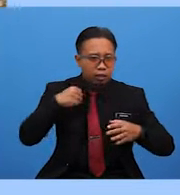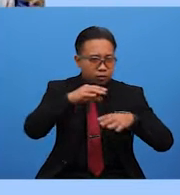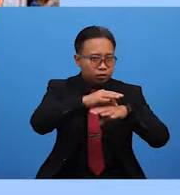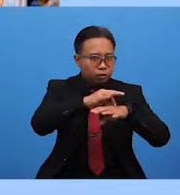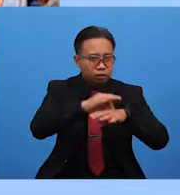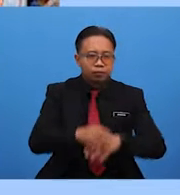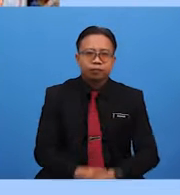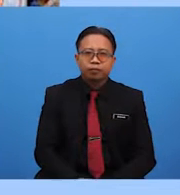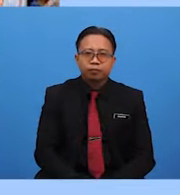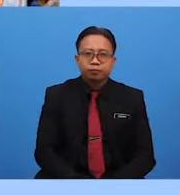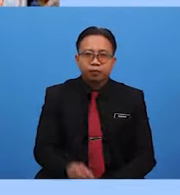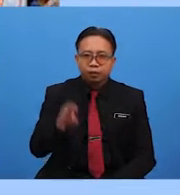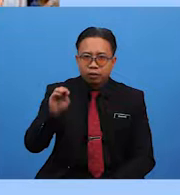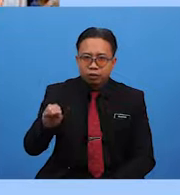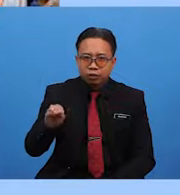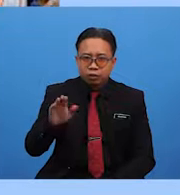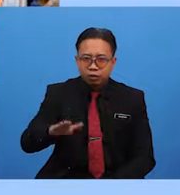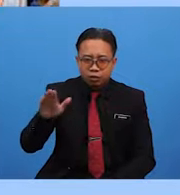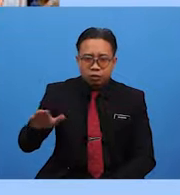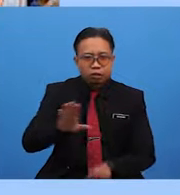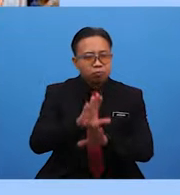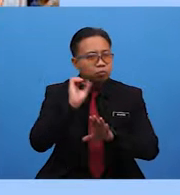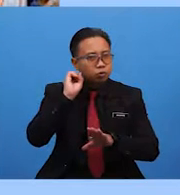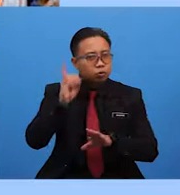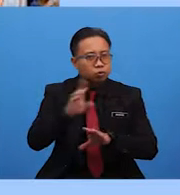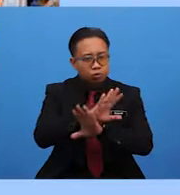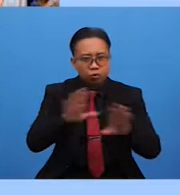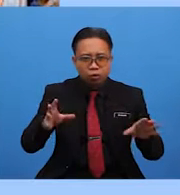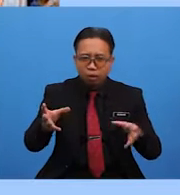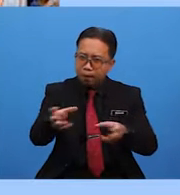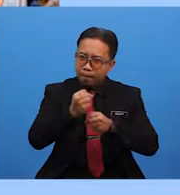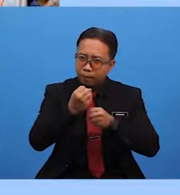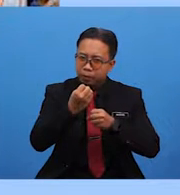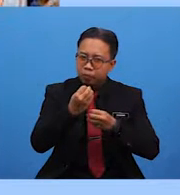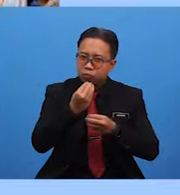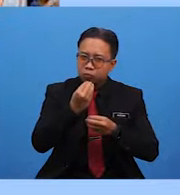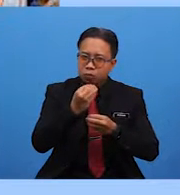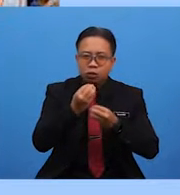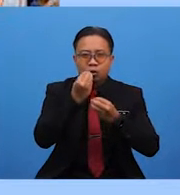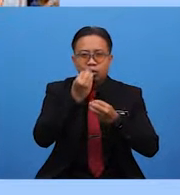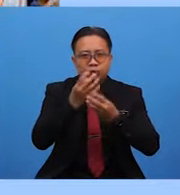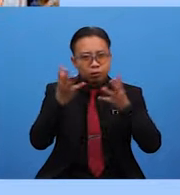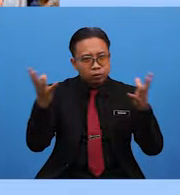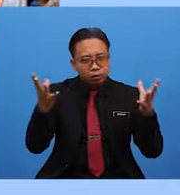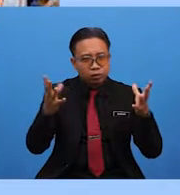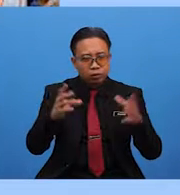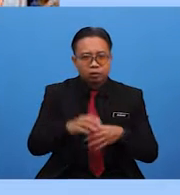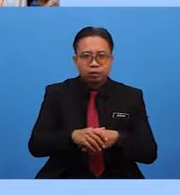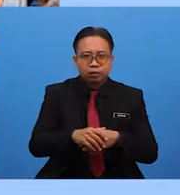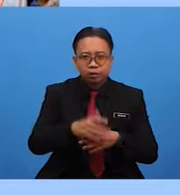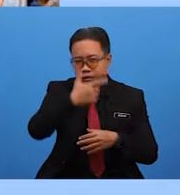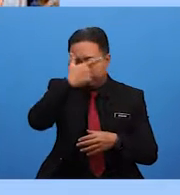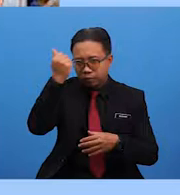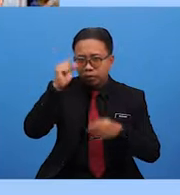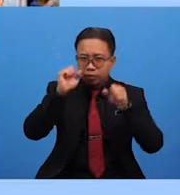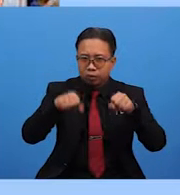Picture 3. Children should not consume too much desserts and candies because they can